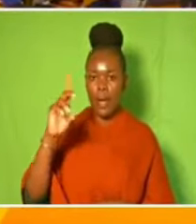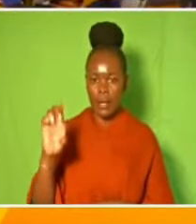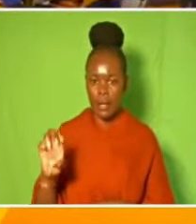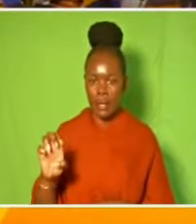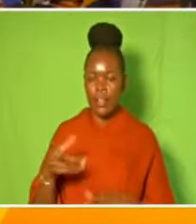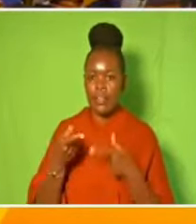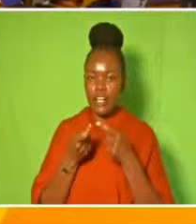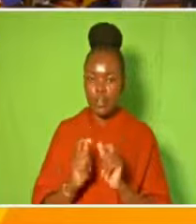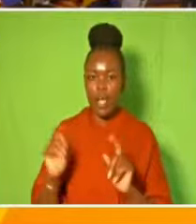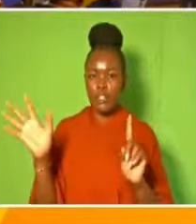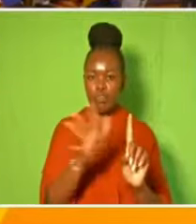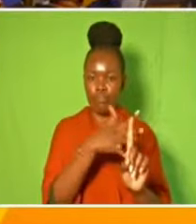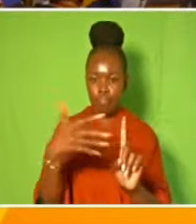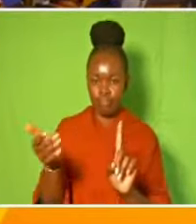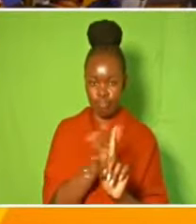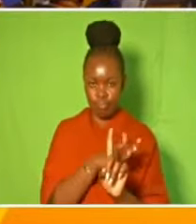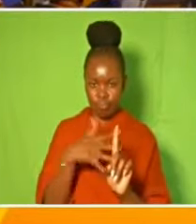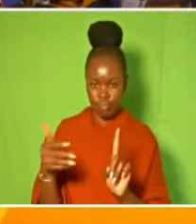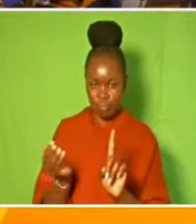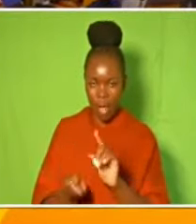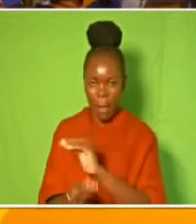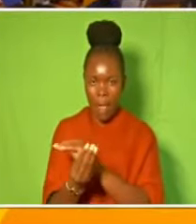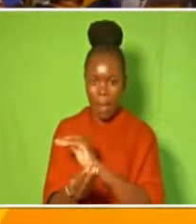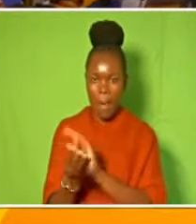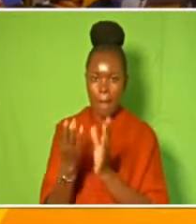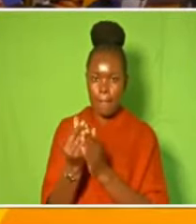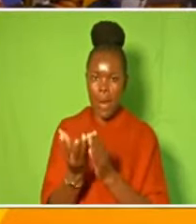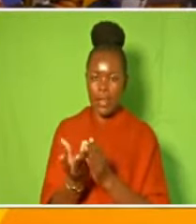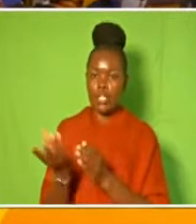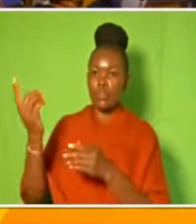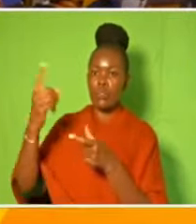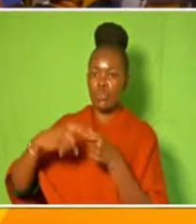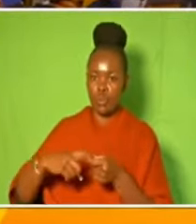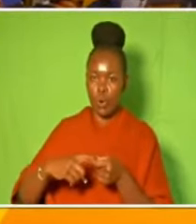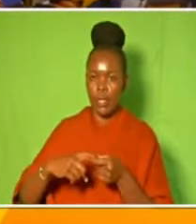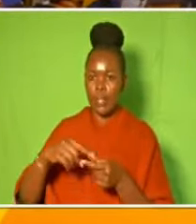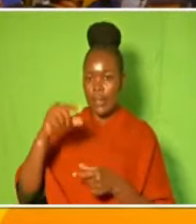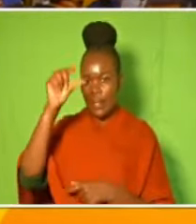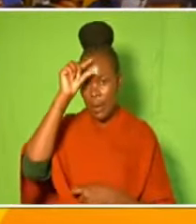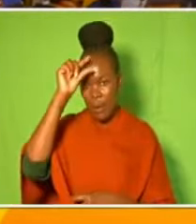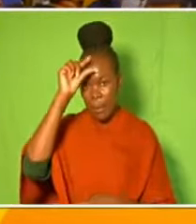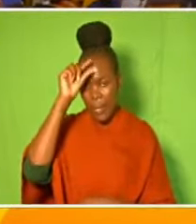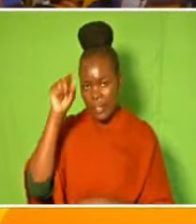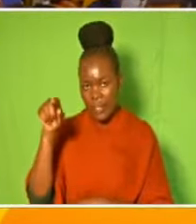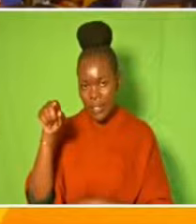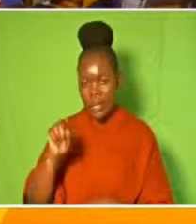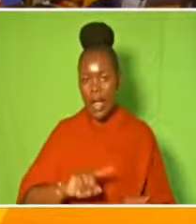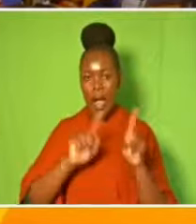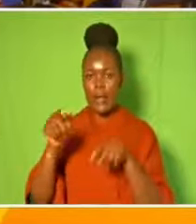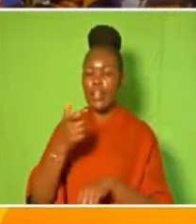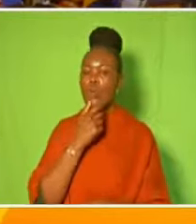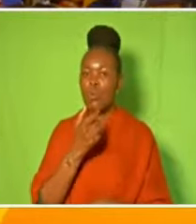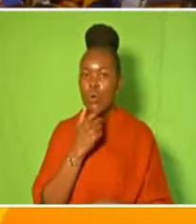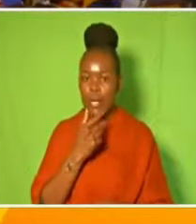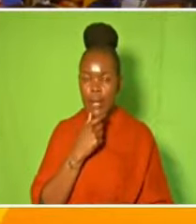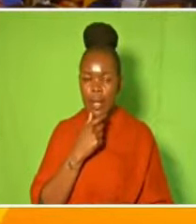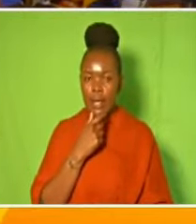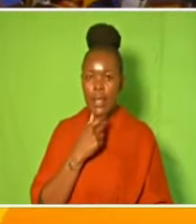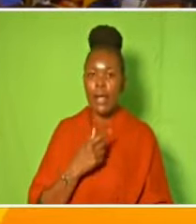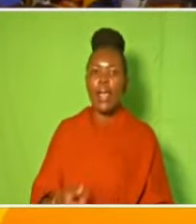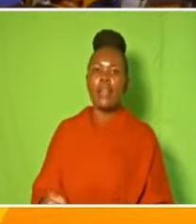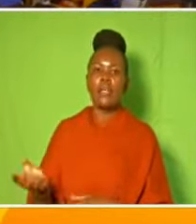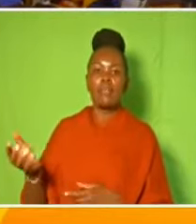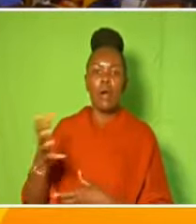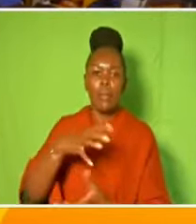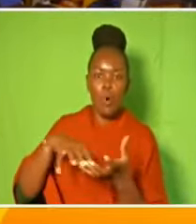him. Aingie kwa hiyo serikali yao, aende huko Nyanza, akoroge vijana wetu. But